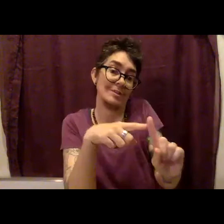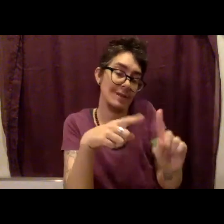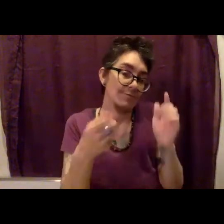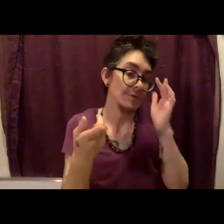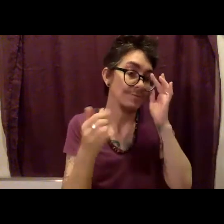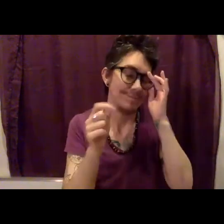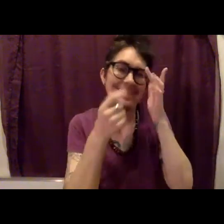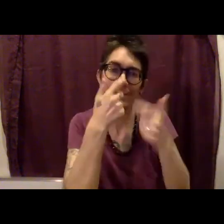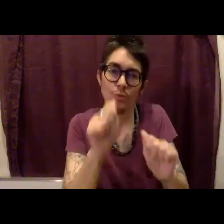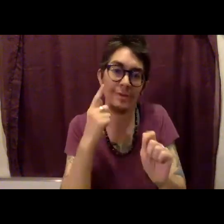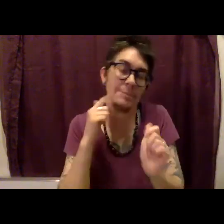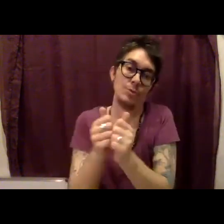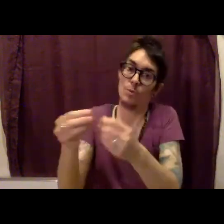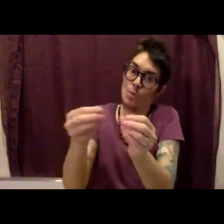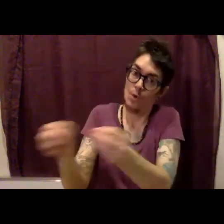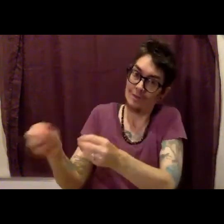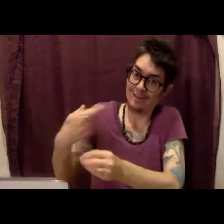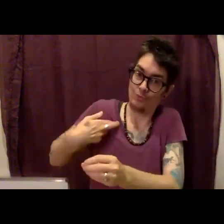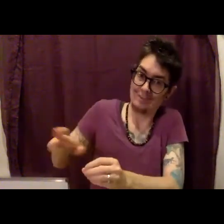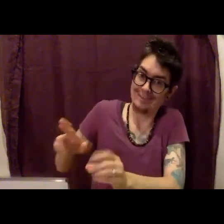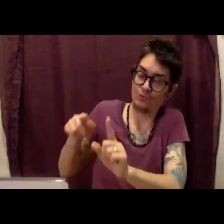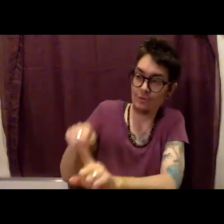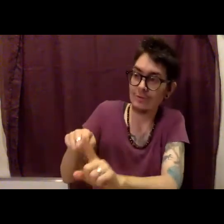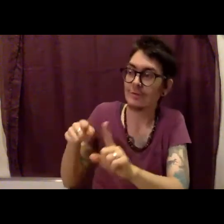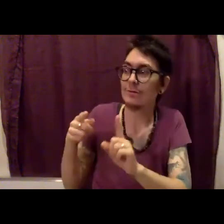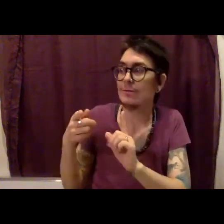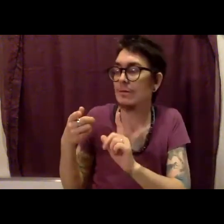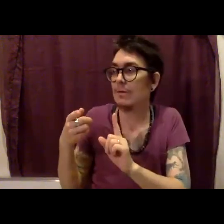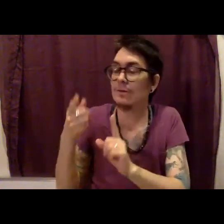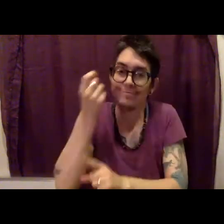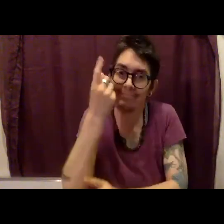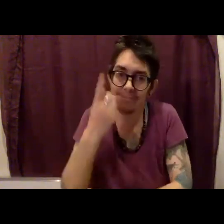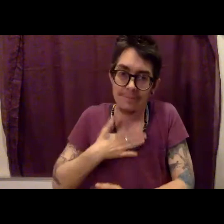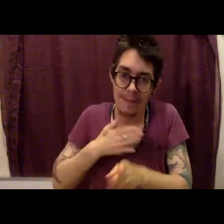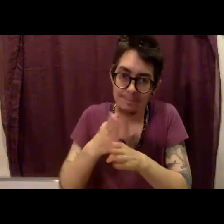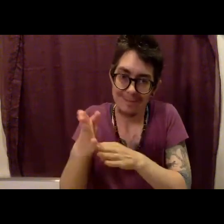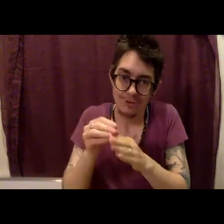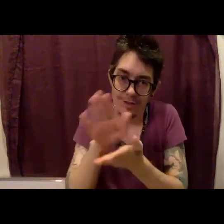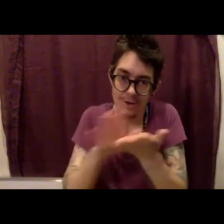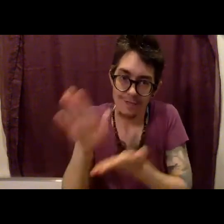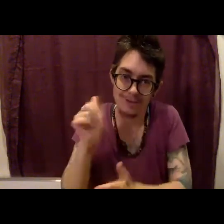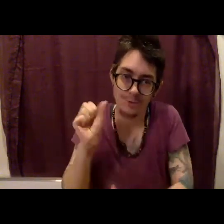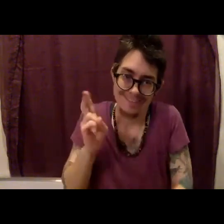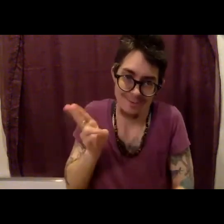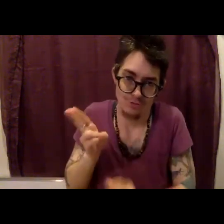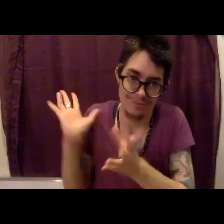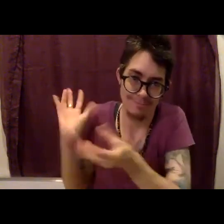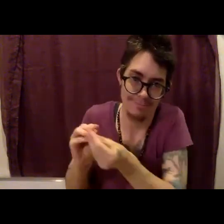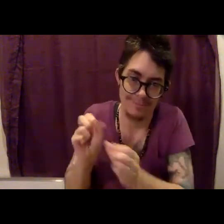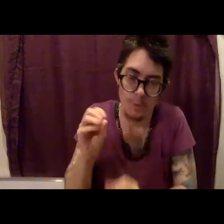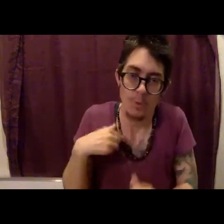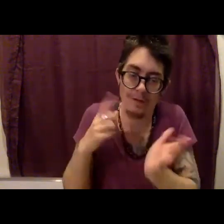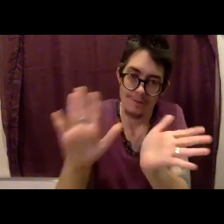The divine. But as far as language, focusing on religious language,